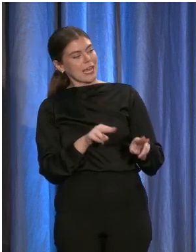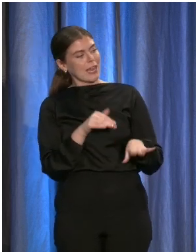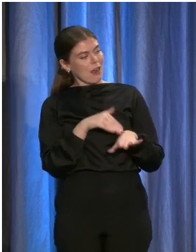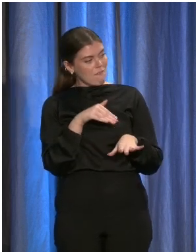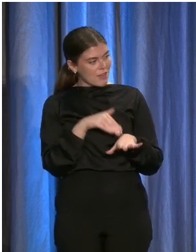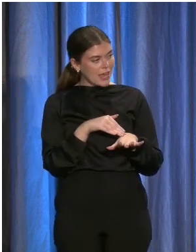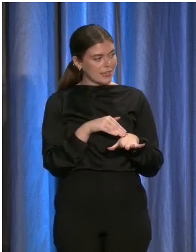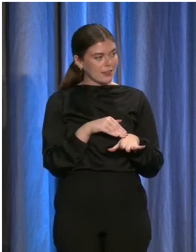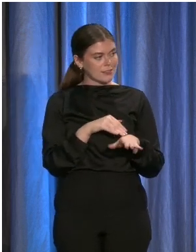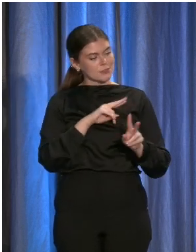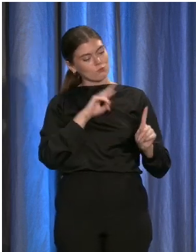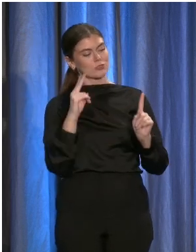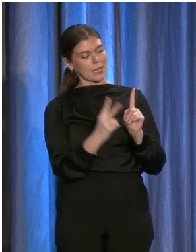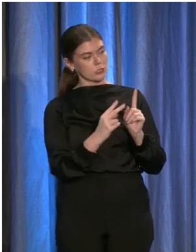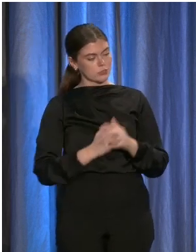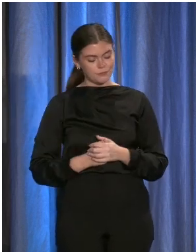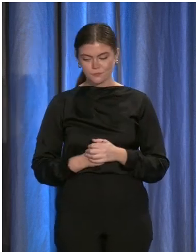much on perception.